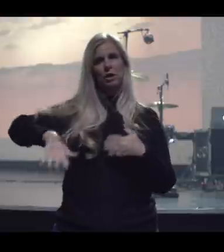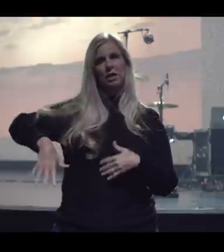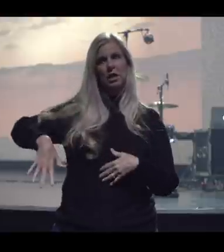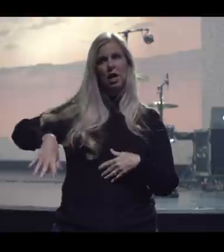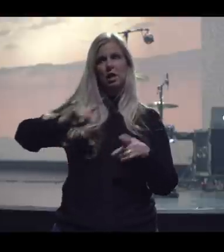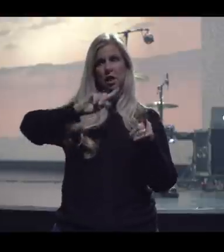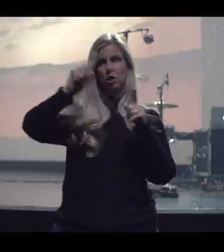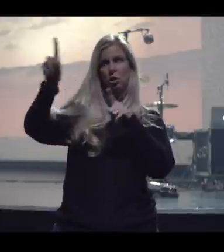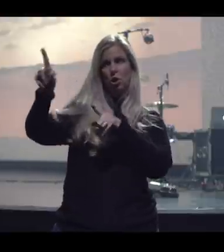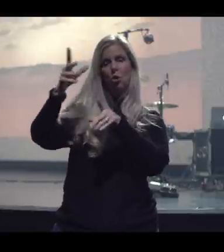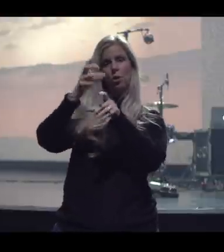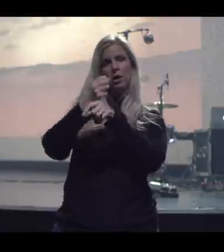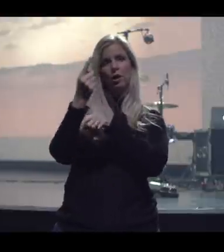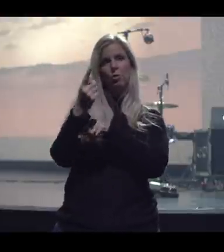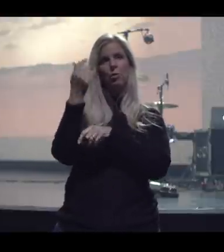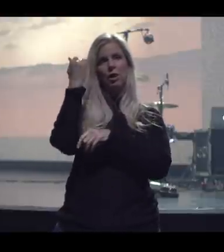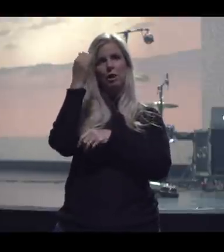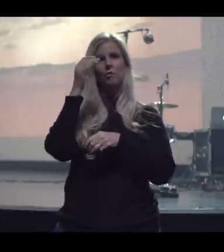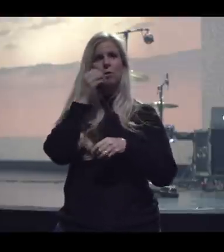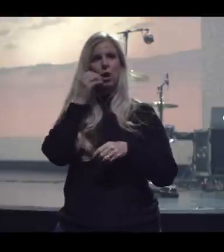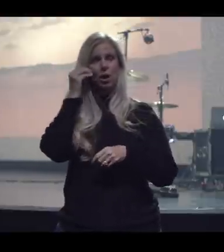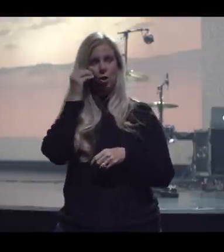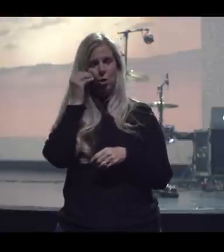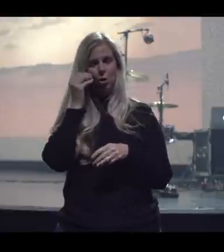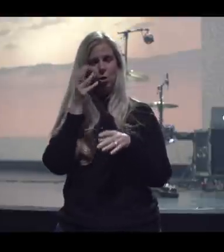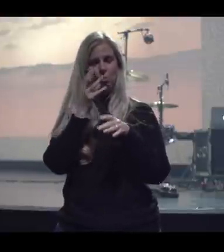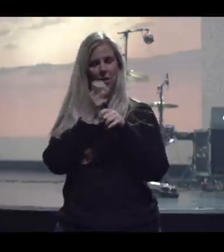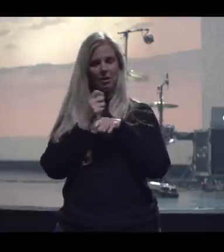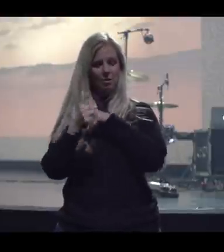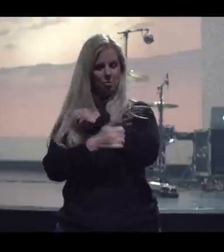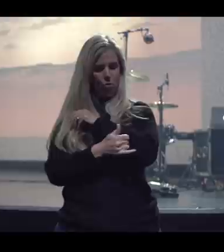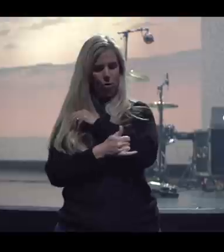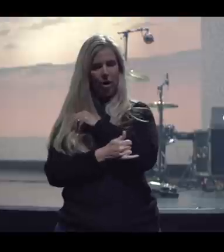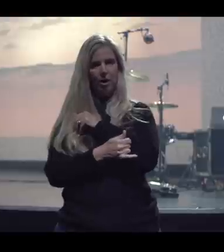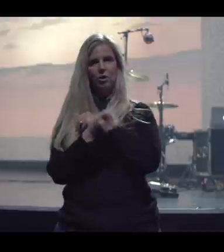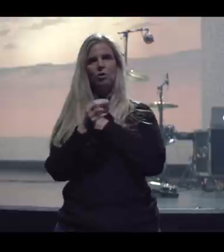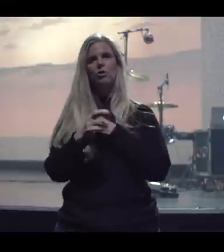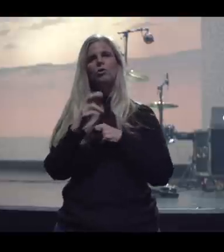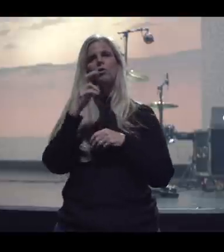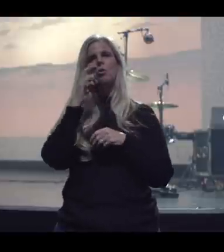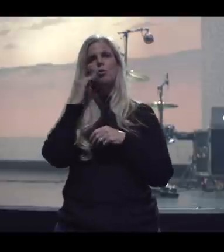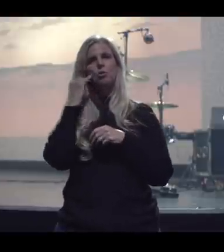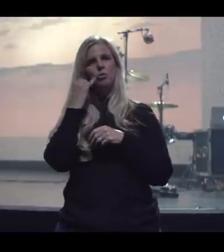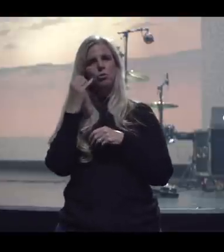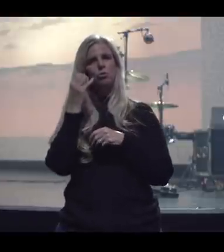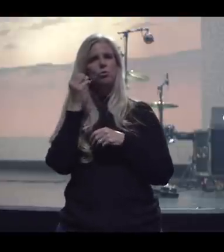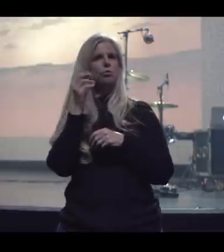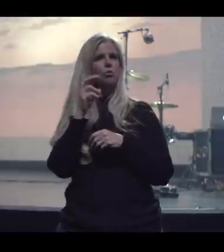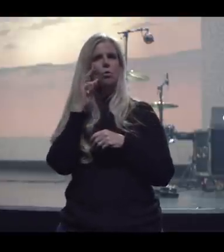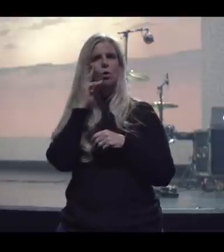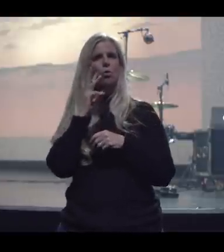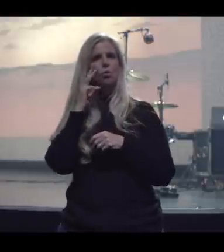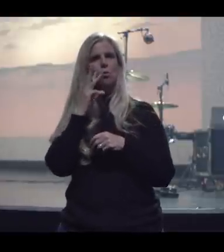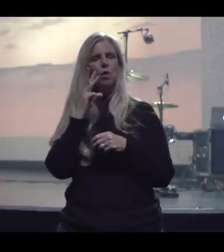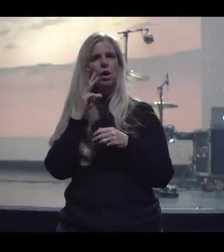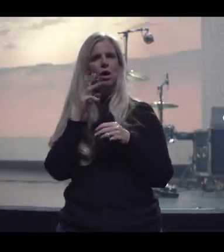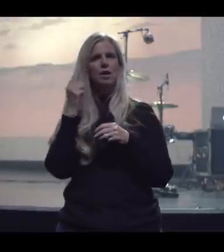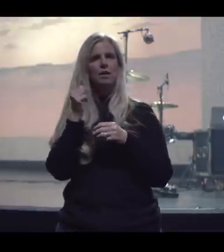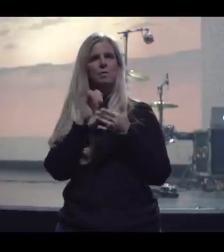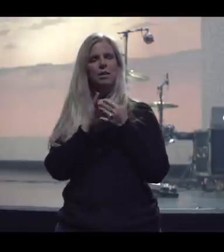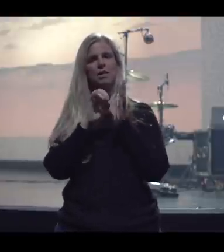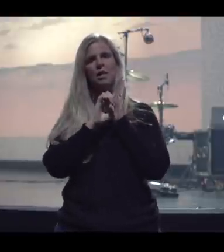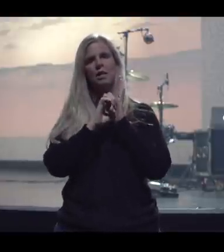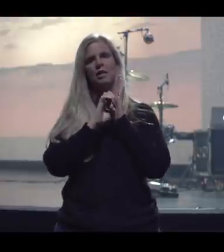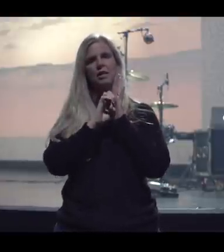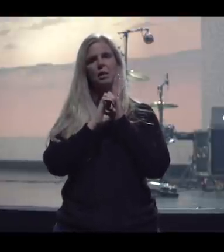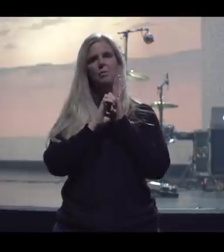one. If you're at home, feel free to go and get some crackers and some juice or some wine, whatever you have to represent the body and blood of